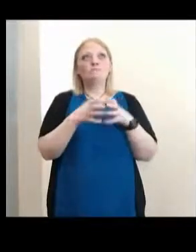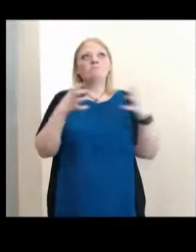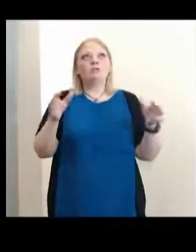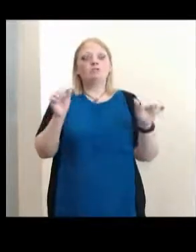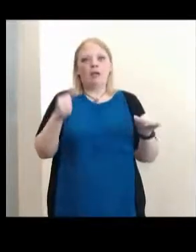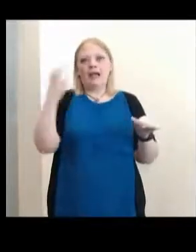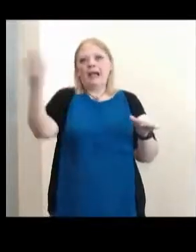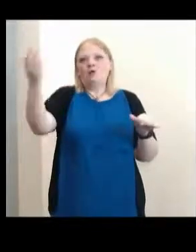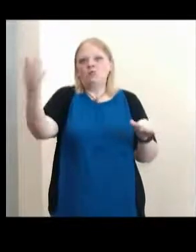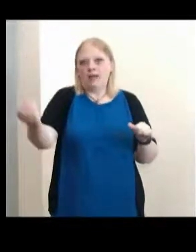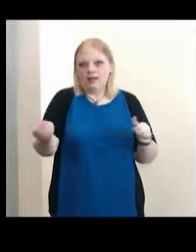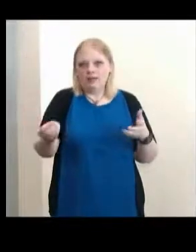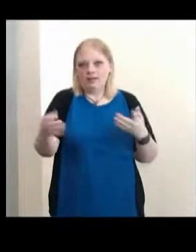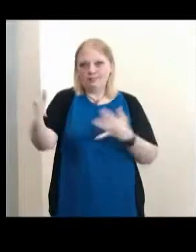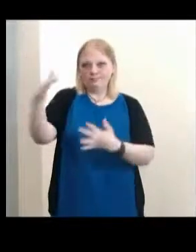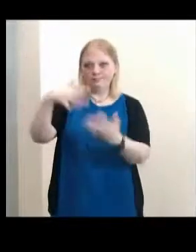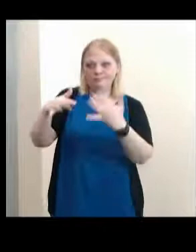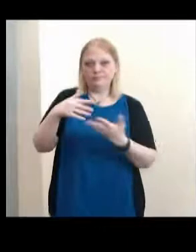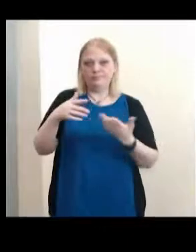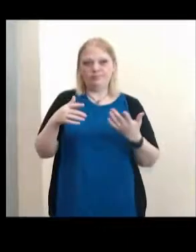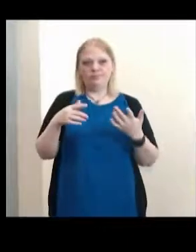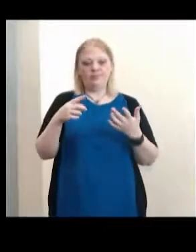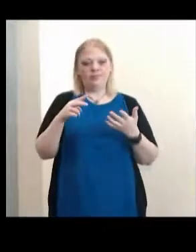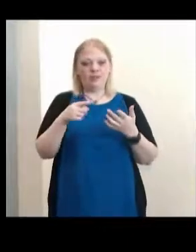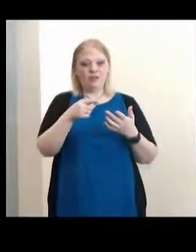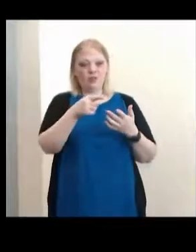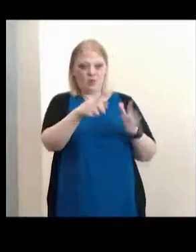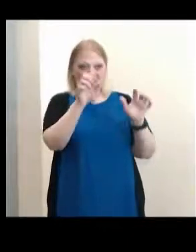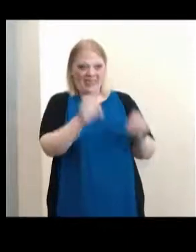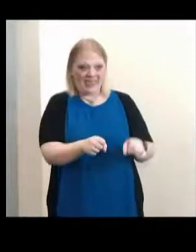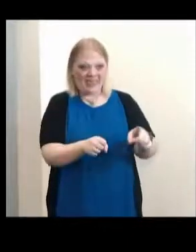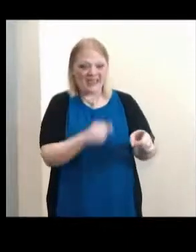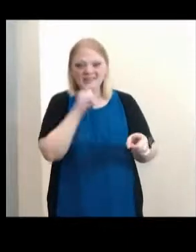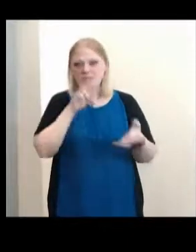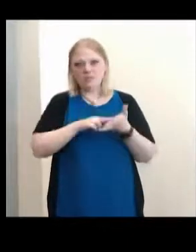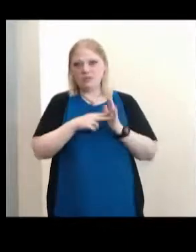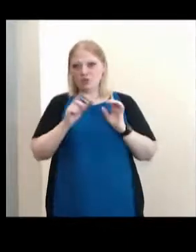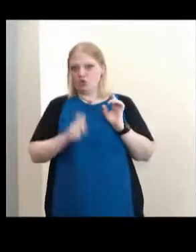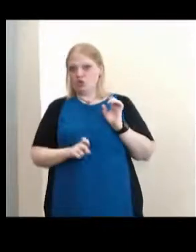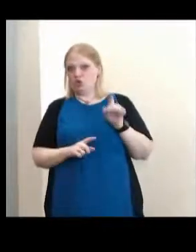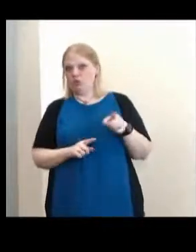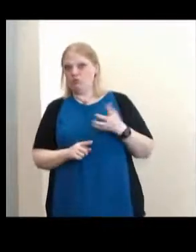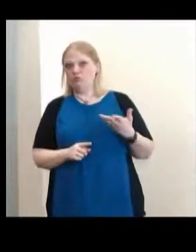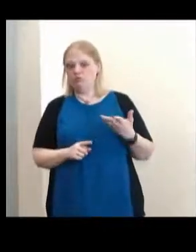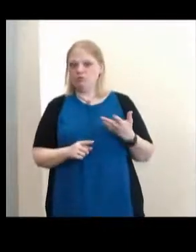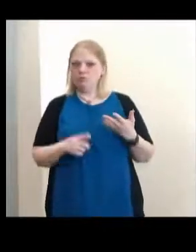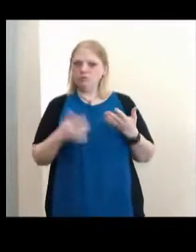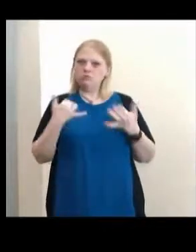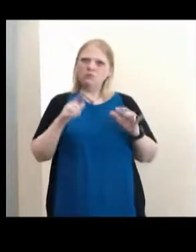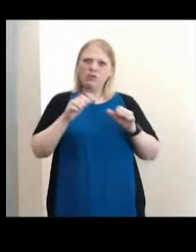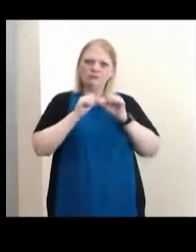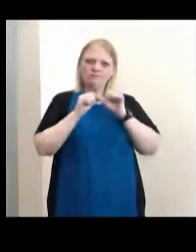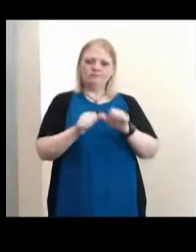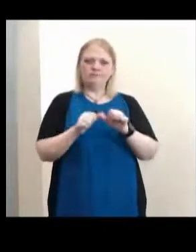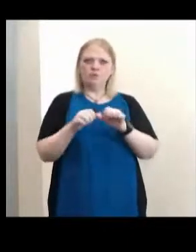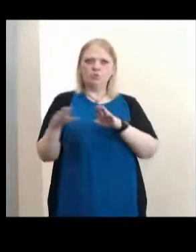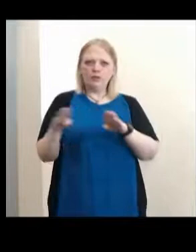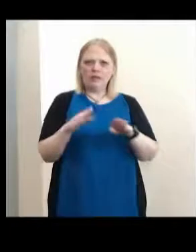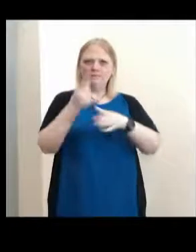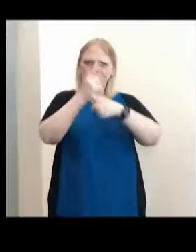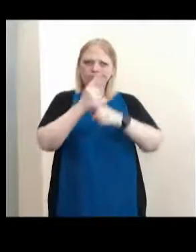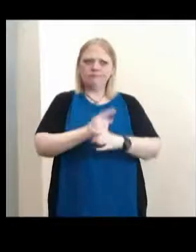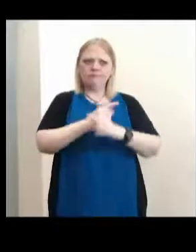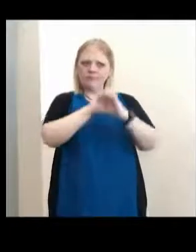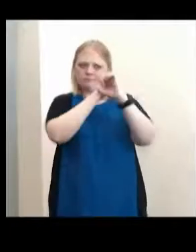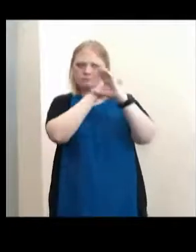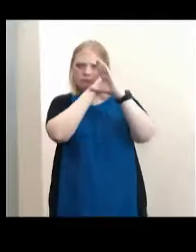And just because you can do something doesn't mean you should do something. So we still have to keep up our preventive behaviors